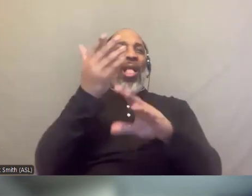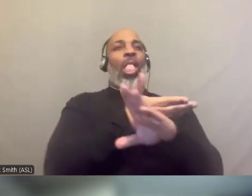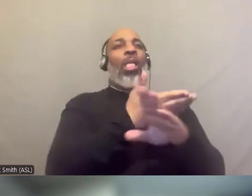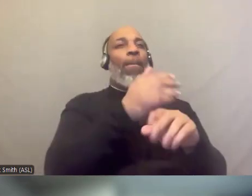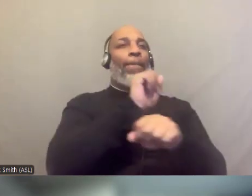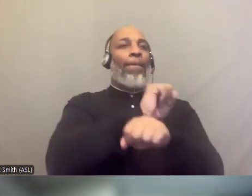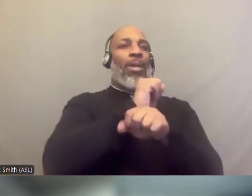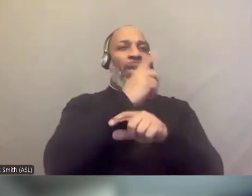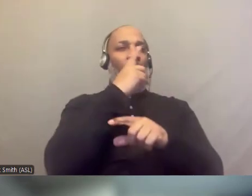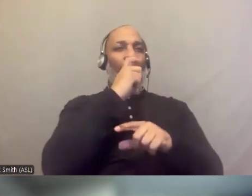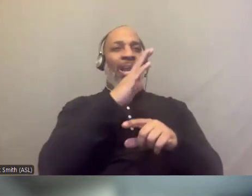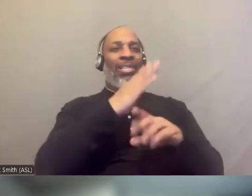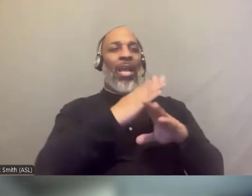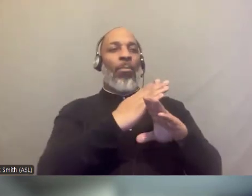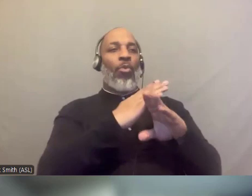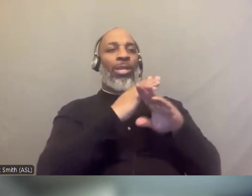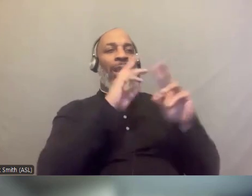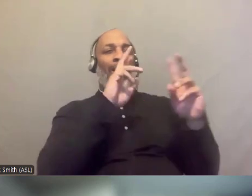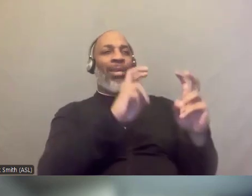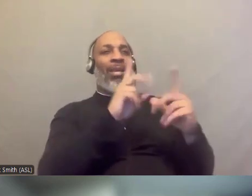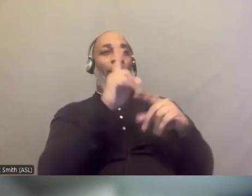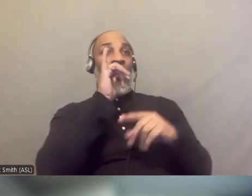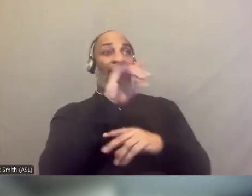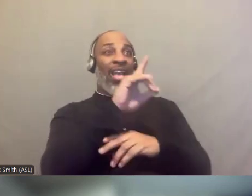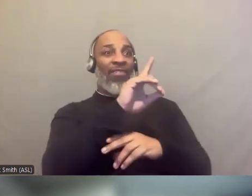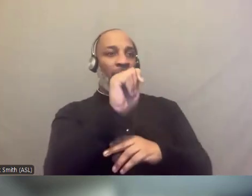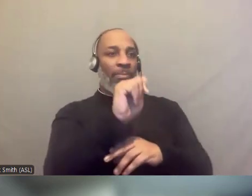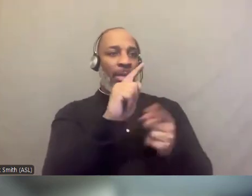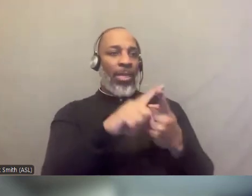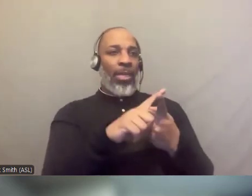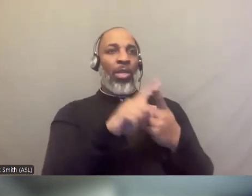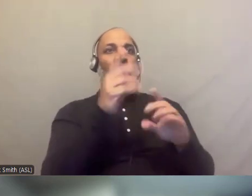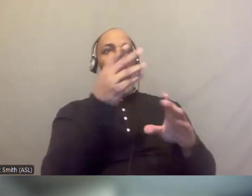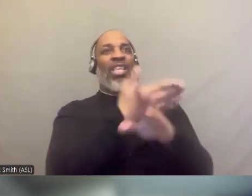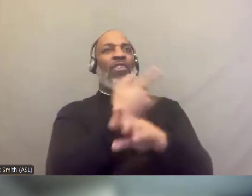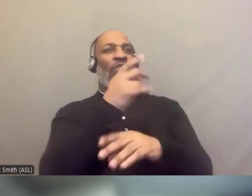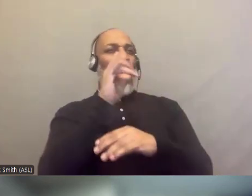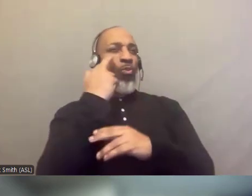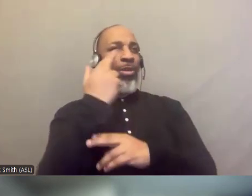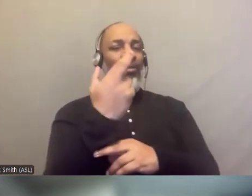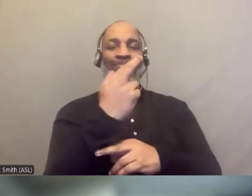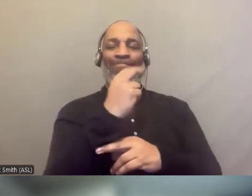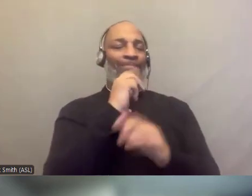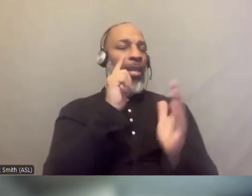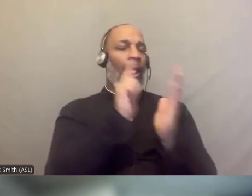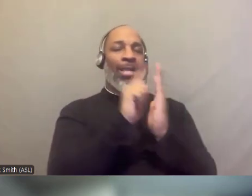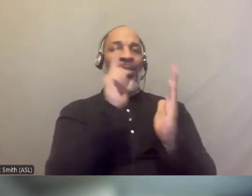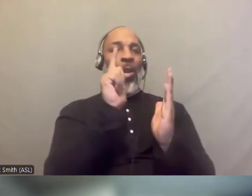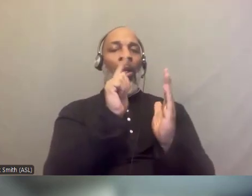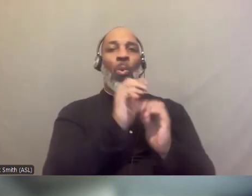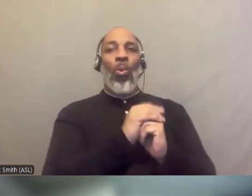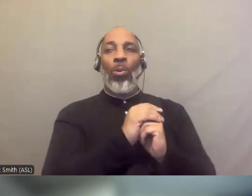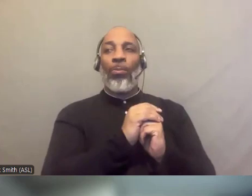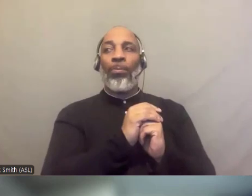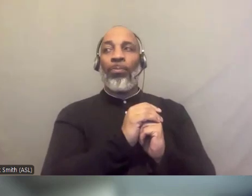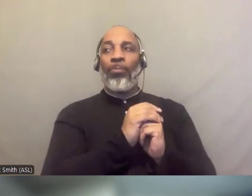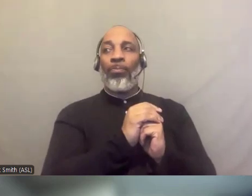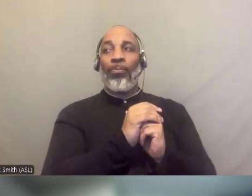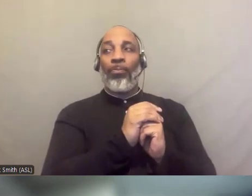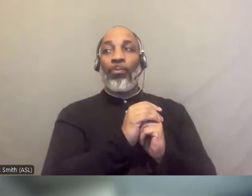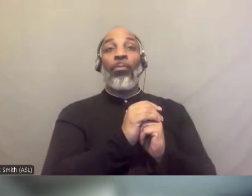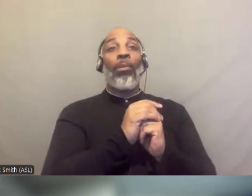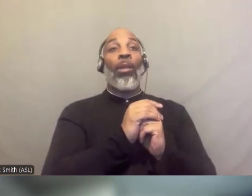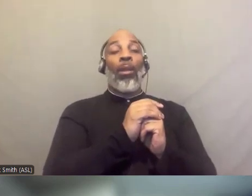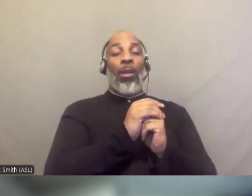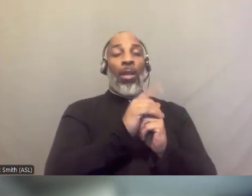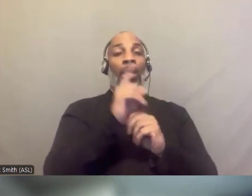they're in a protected class. For example, they have a disability, so they terminate you. That is illegal, even though you're an employee at